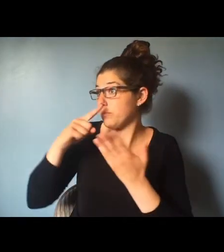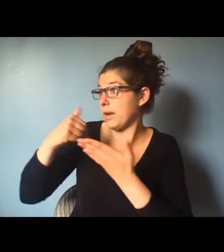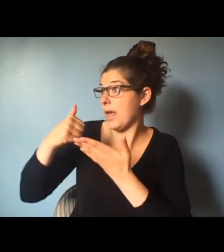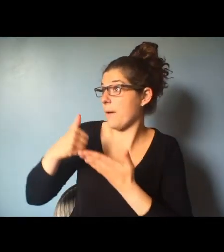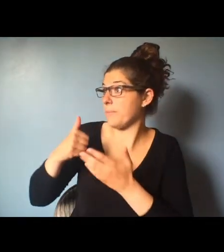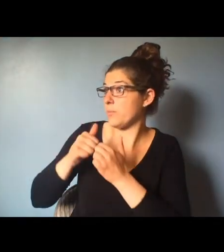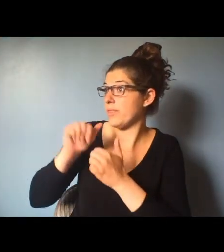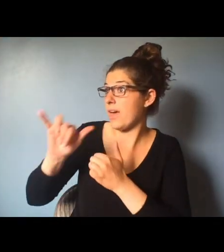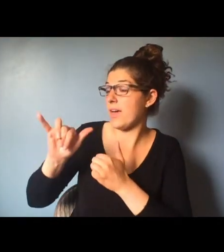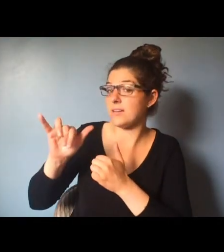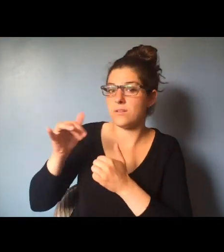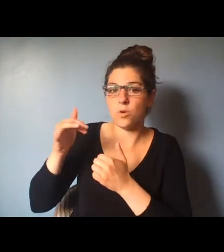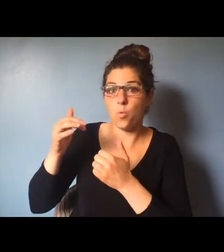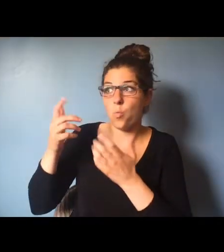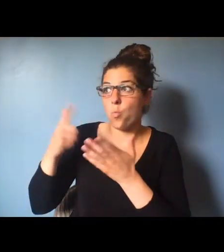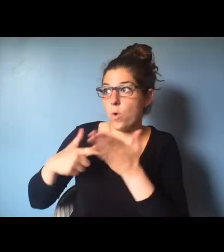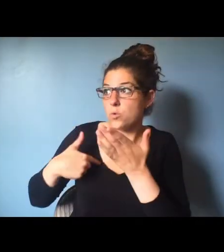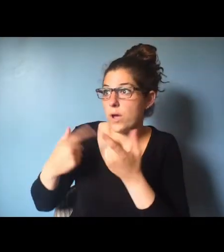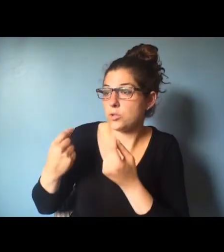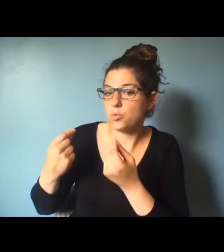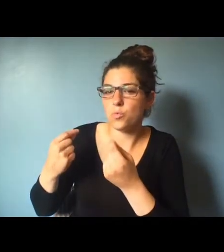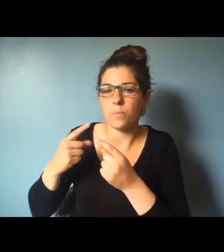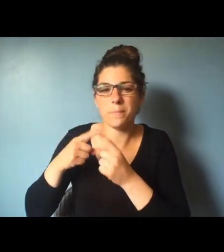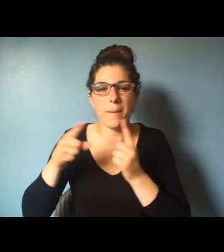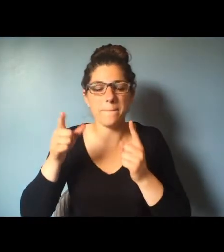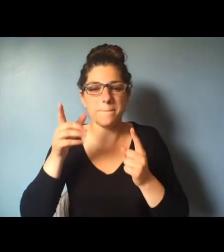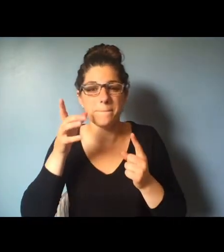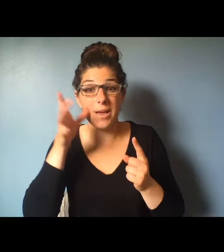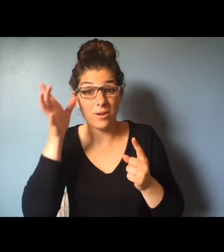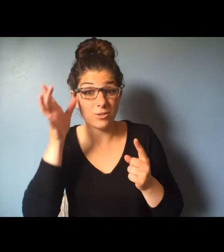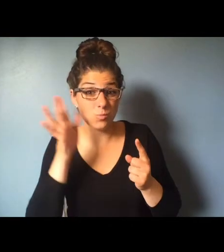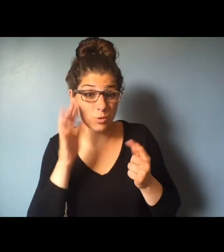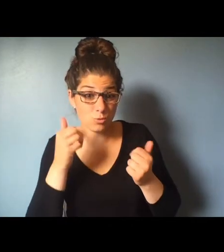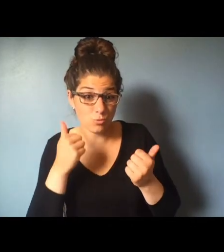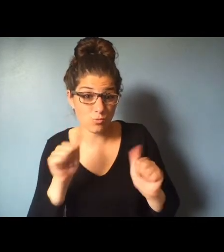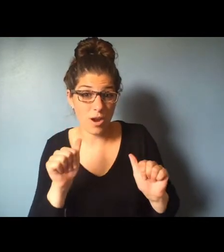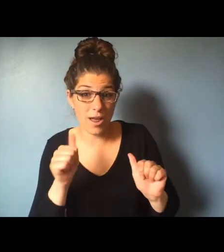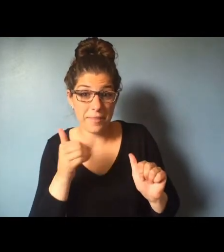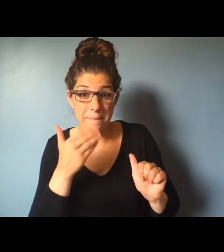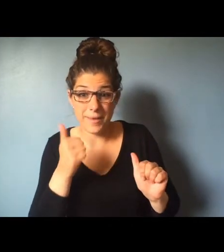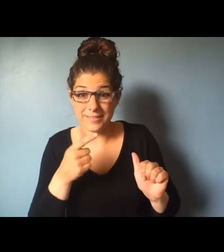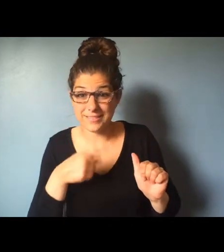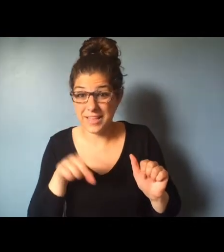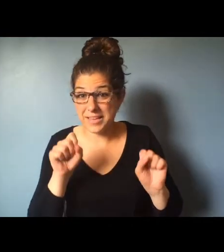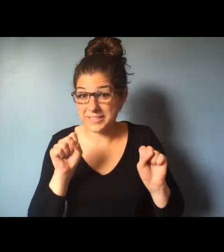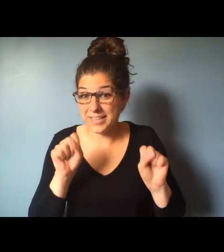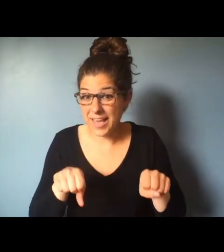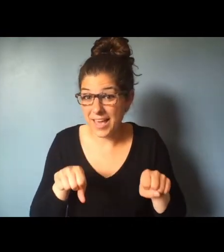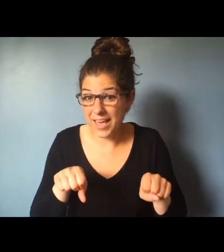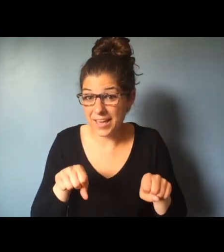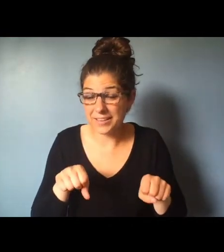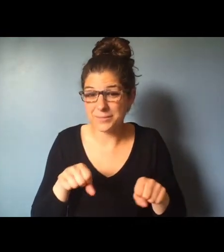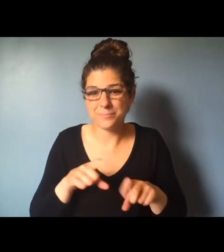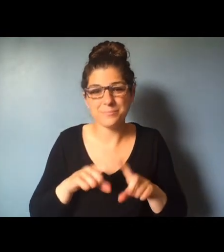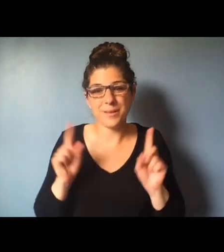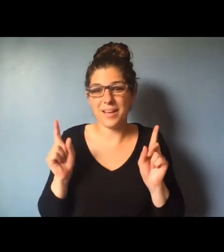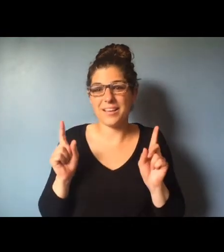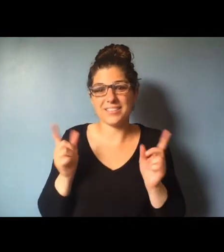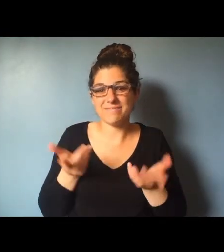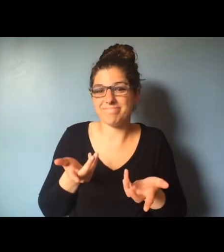out with that? Or what should I do? But they'll try to best answer those questions.